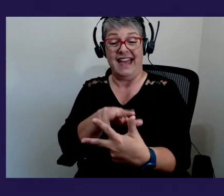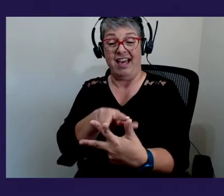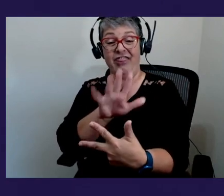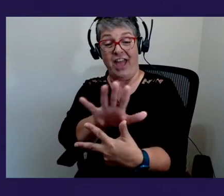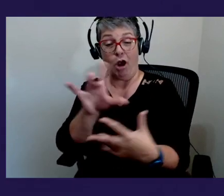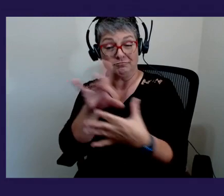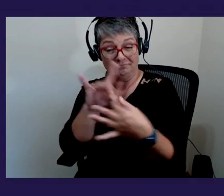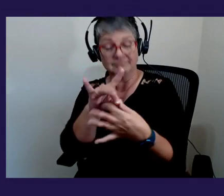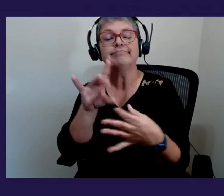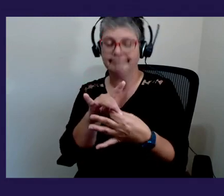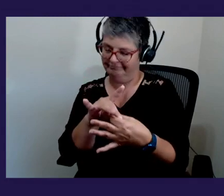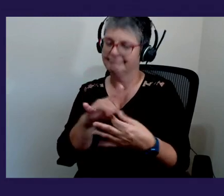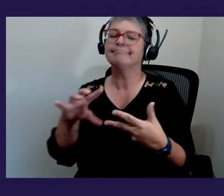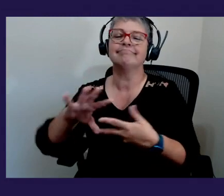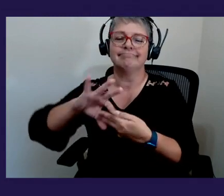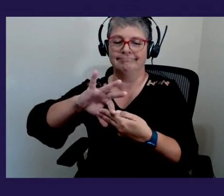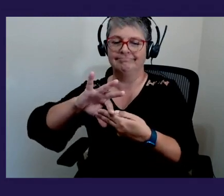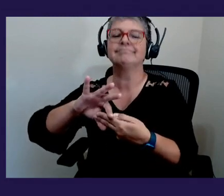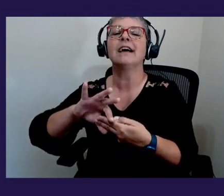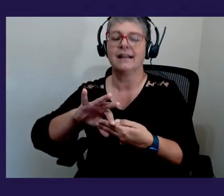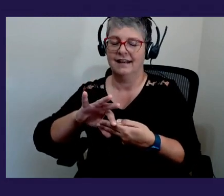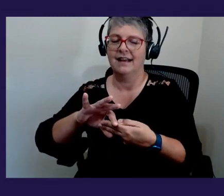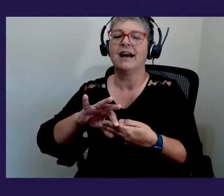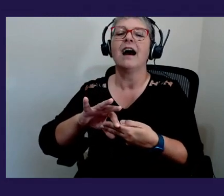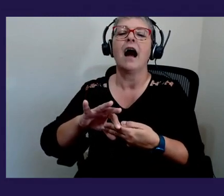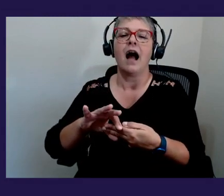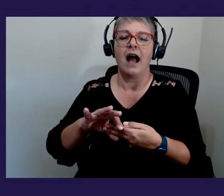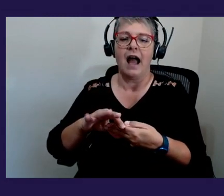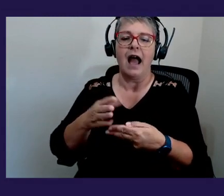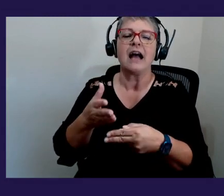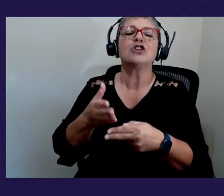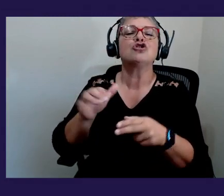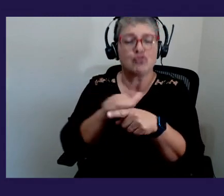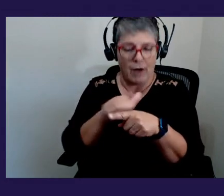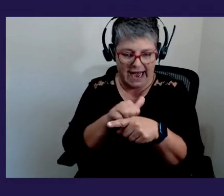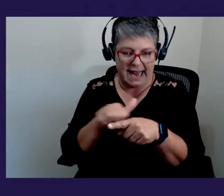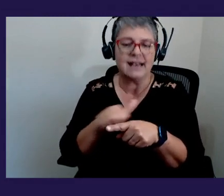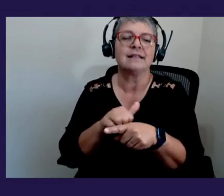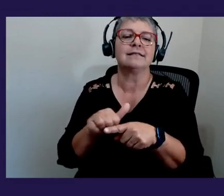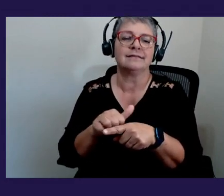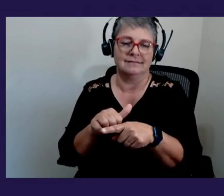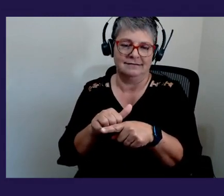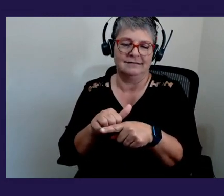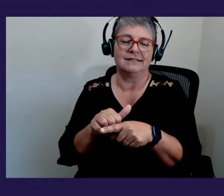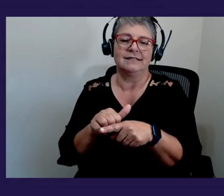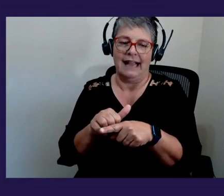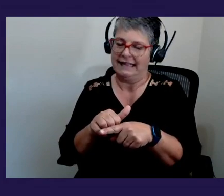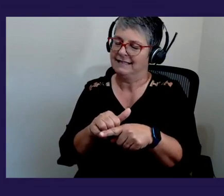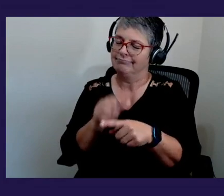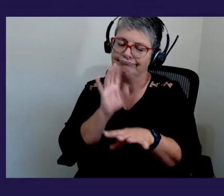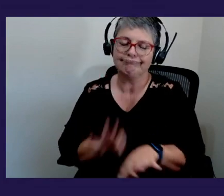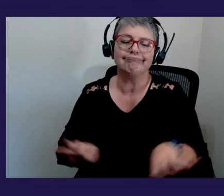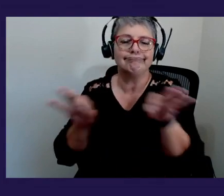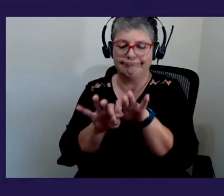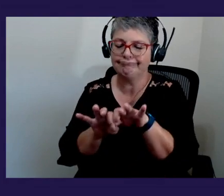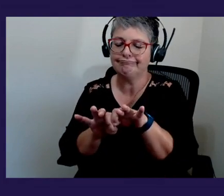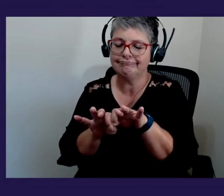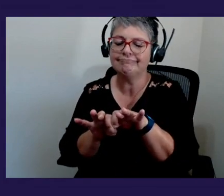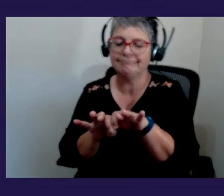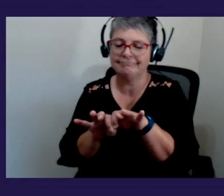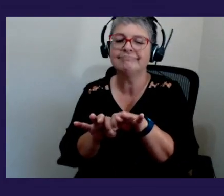to the point about building capacity and training. And I think that the challenges we're grappling with